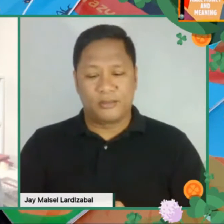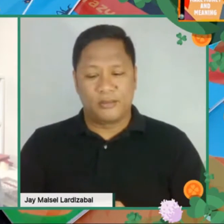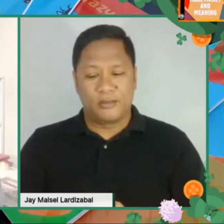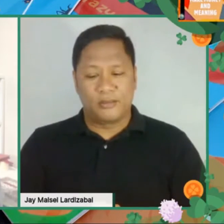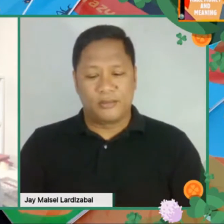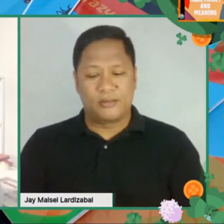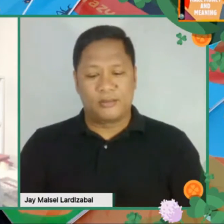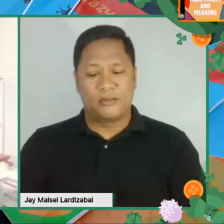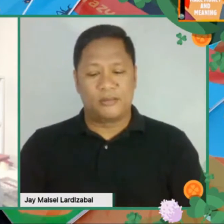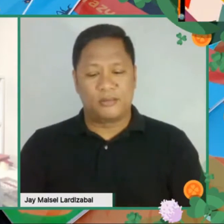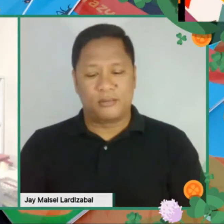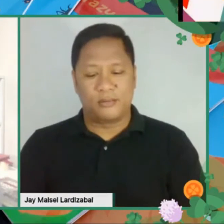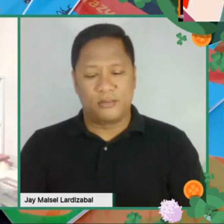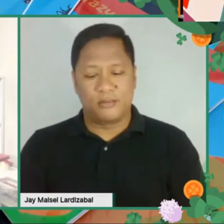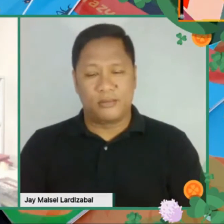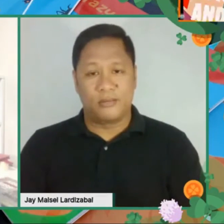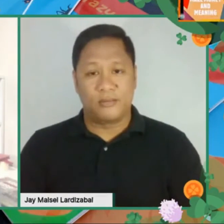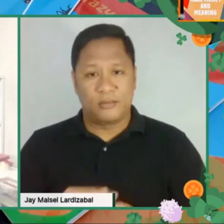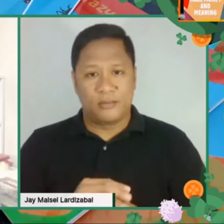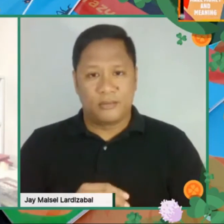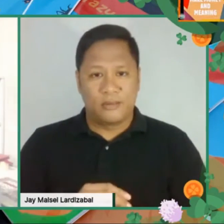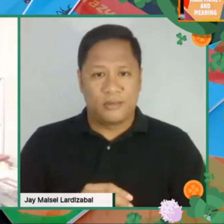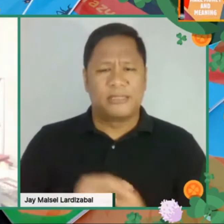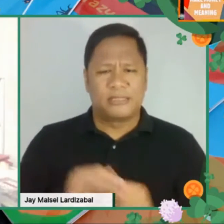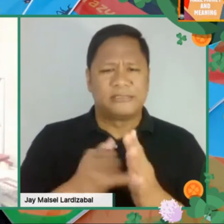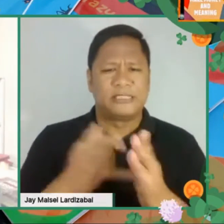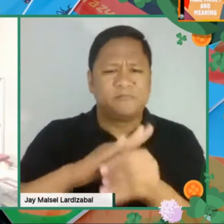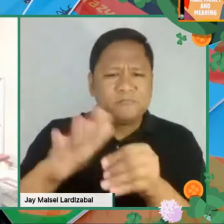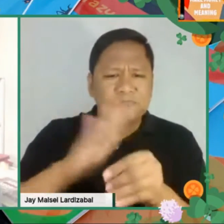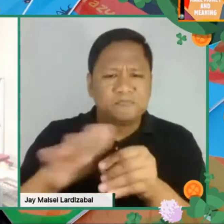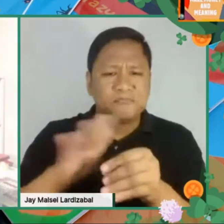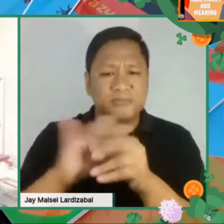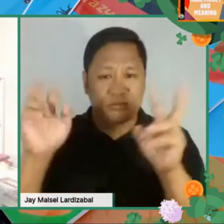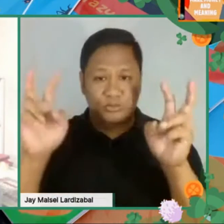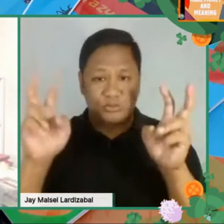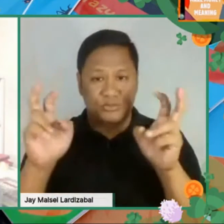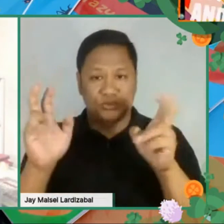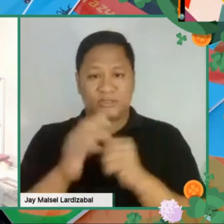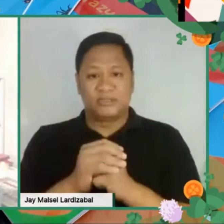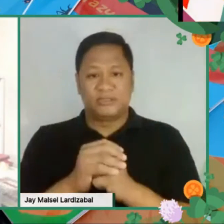nga, Ah, baka yung just enough to yeah, just enough.